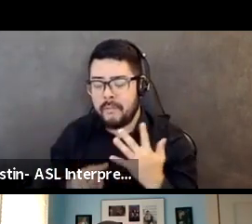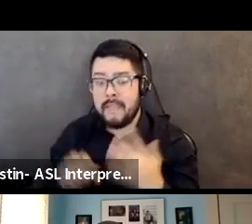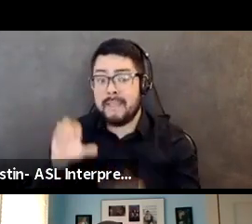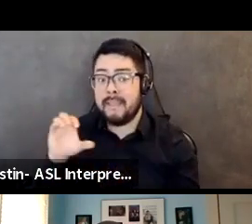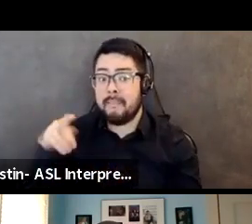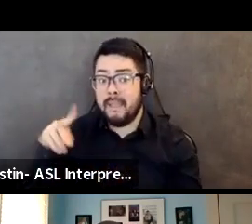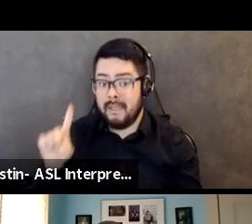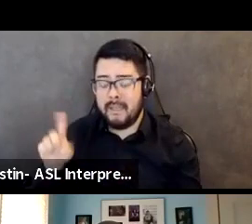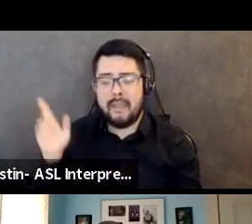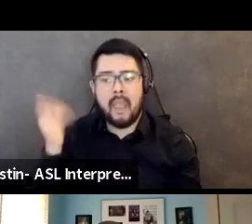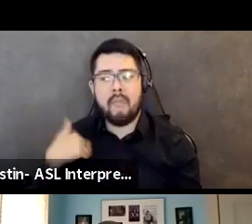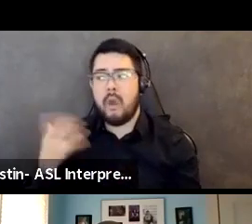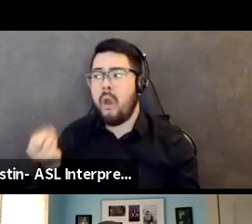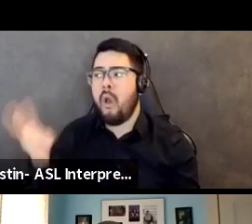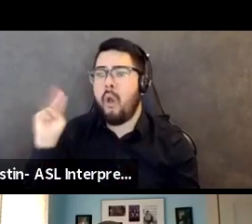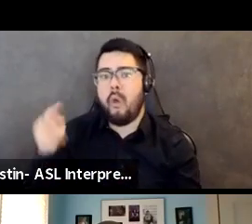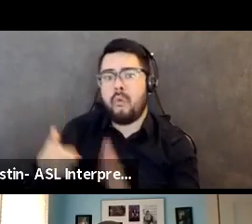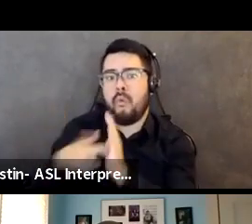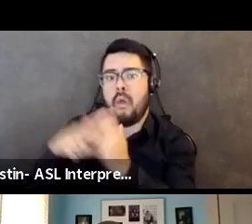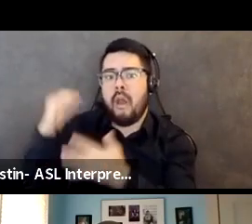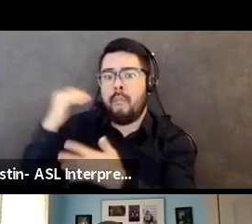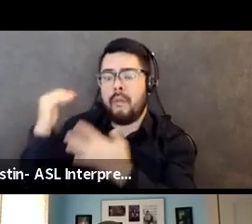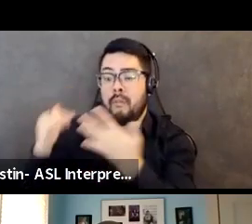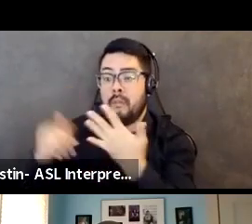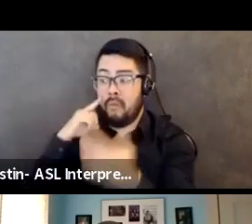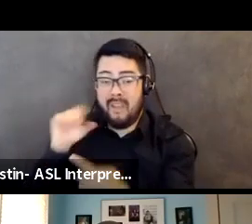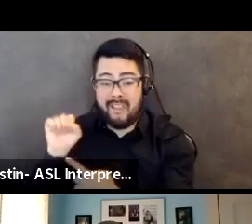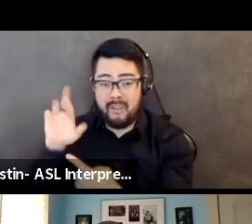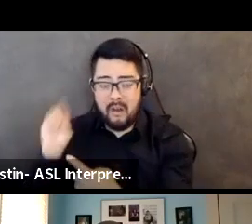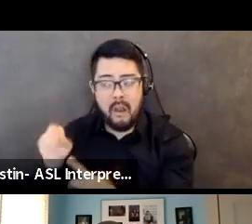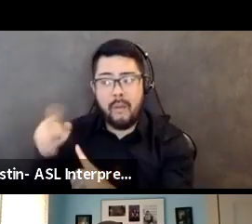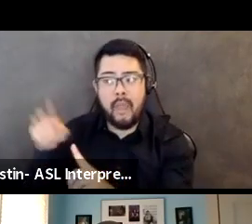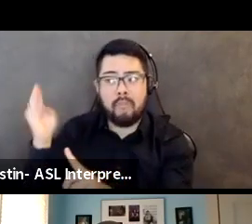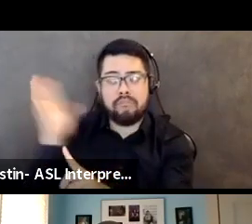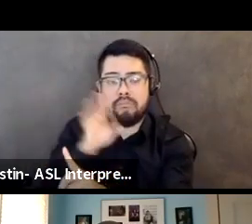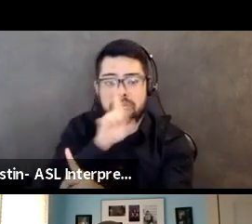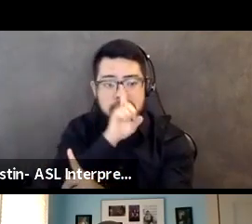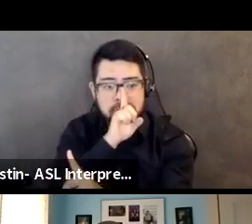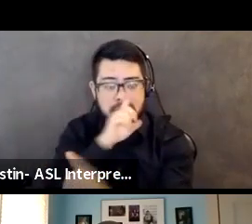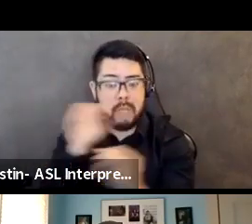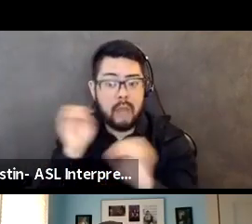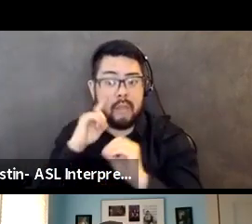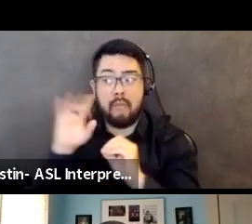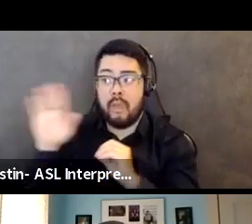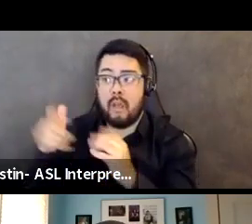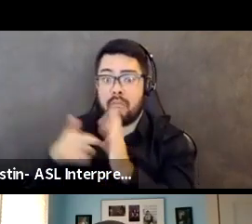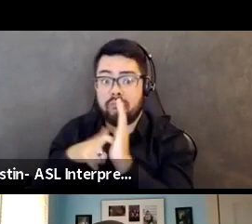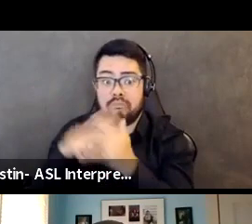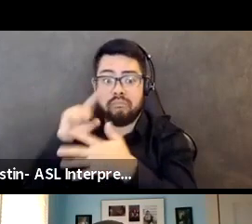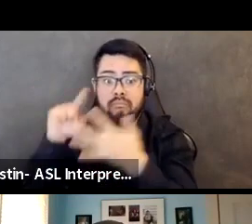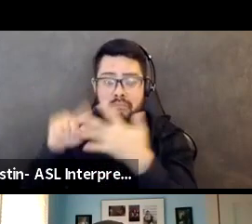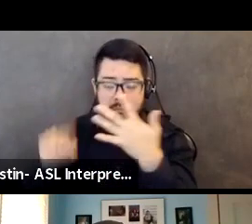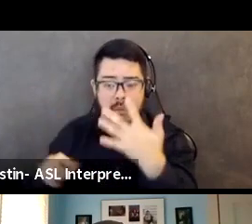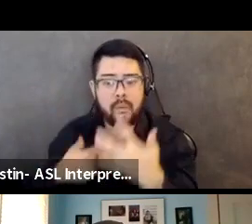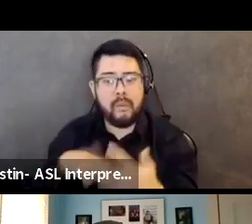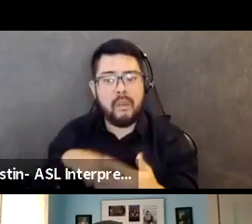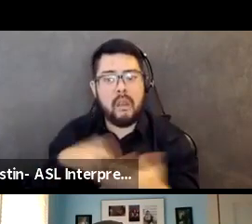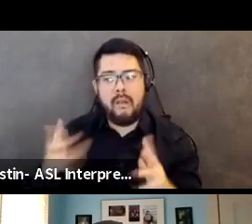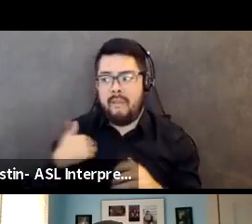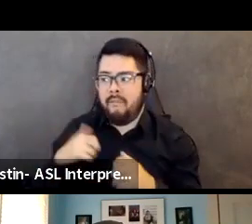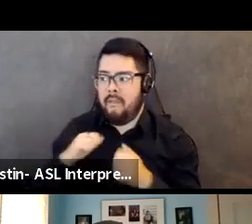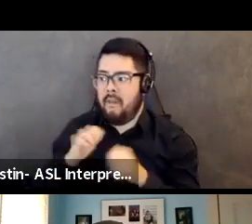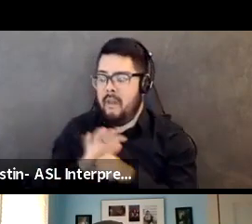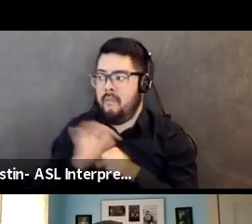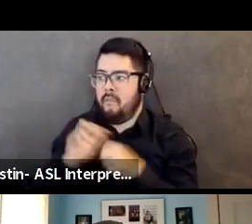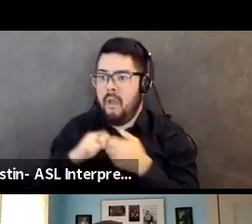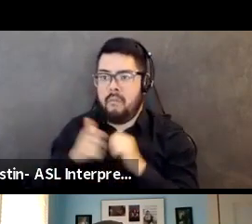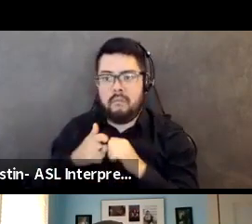they have their own criteria that they vet to get people in sro we were not provided information as to what the criteria is and we have enough problems with cpd as it is